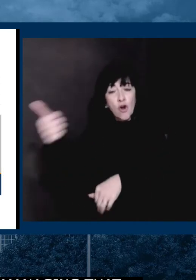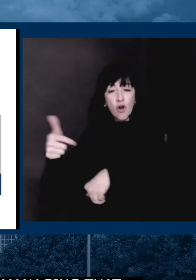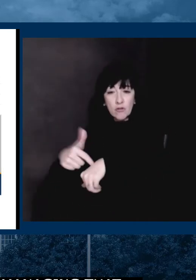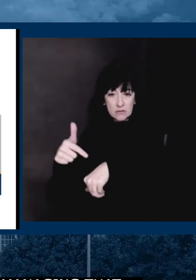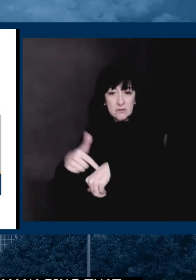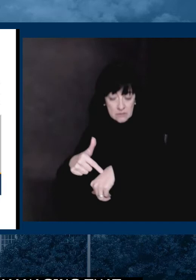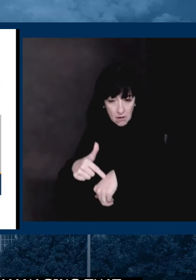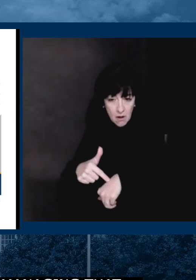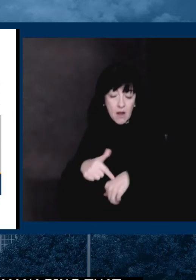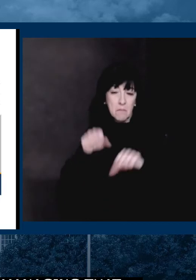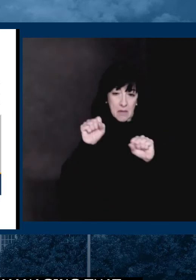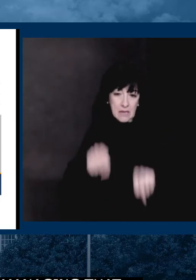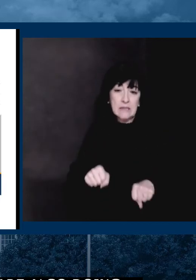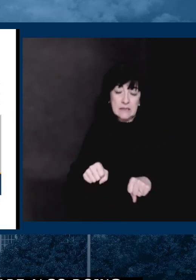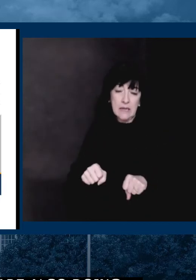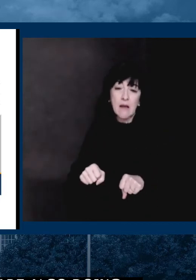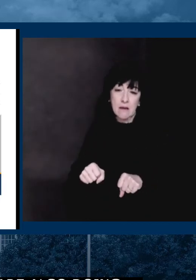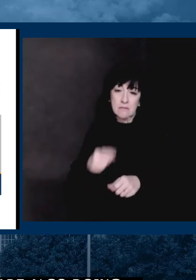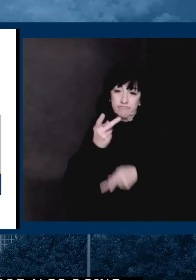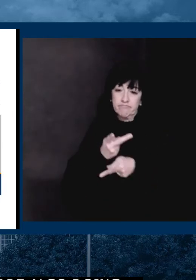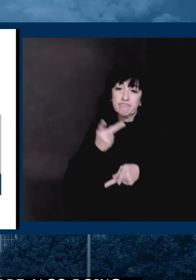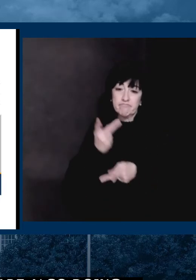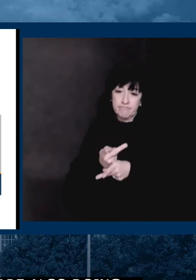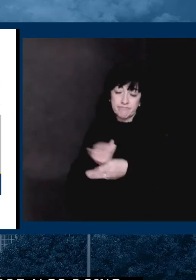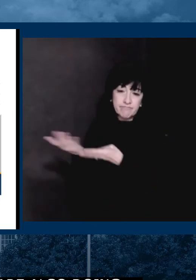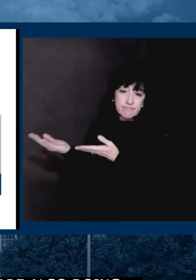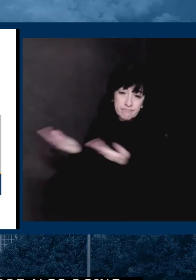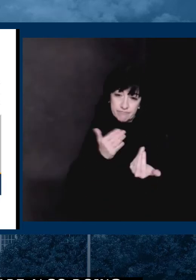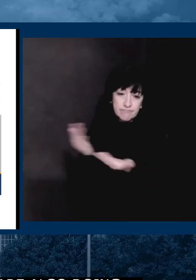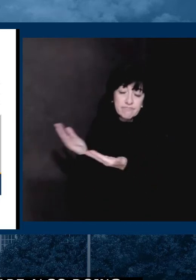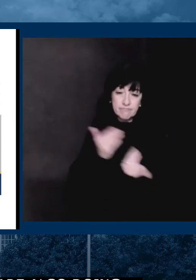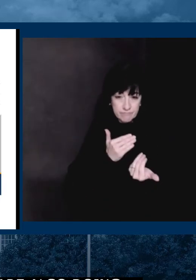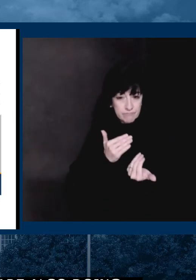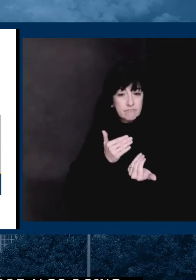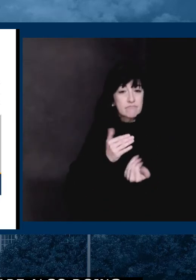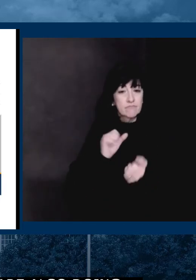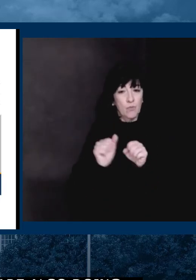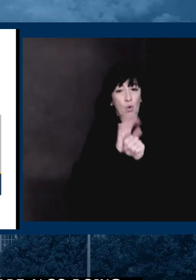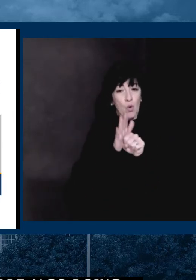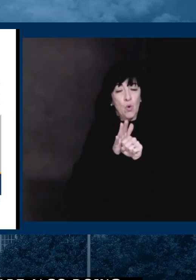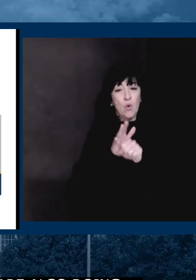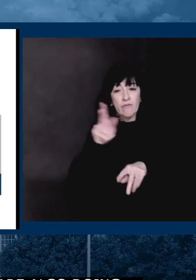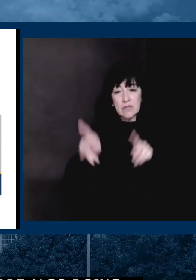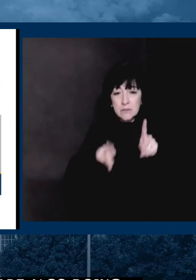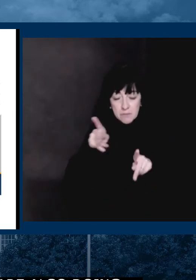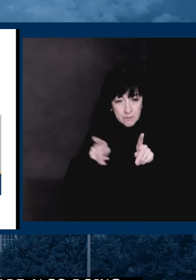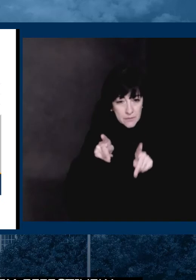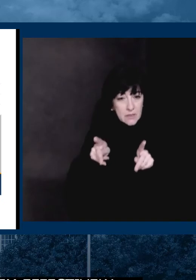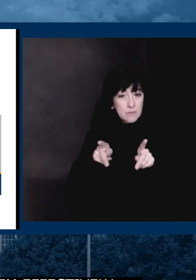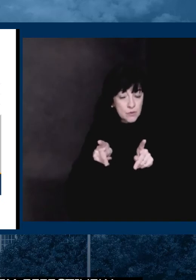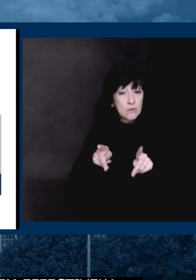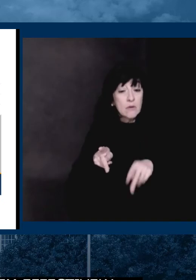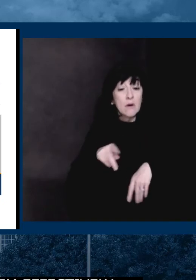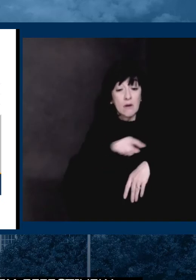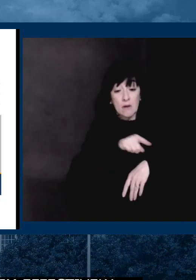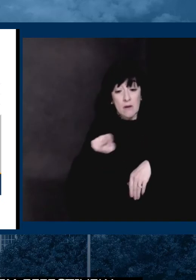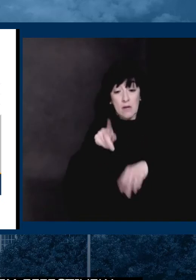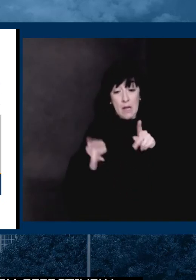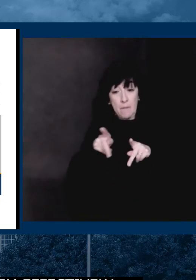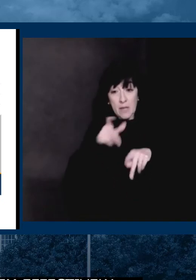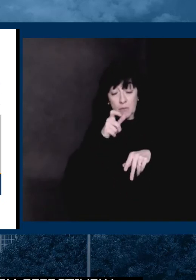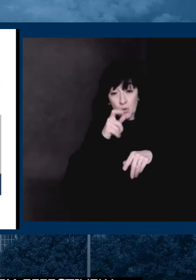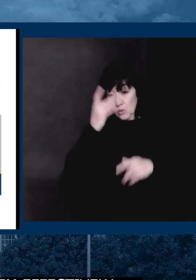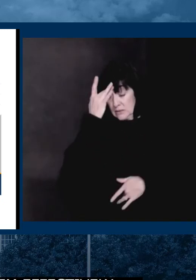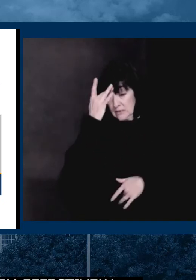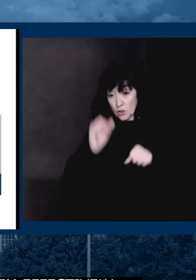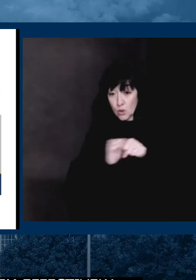effectively, moving them out into other locations that they can be cared for appropriately, which we didn't